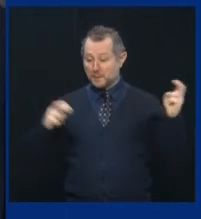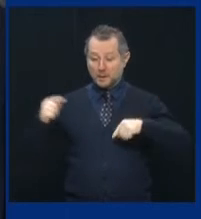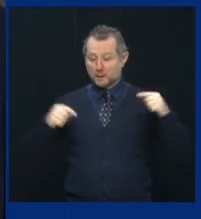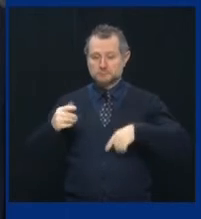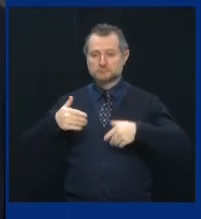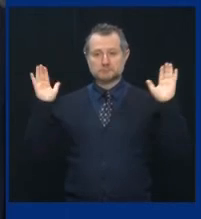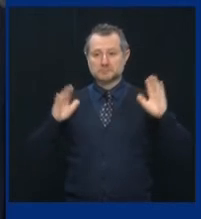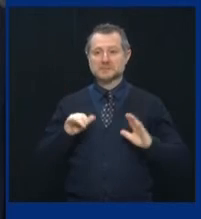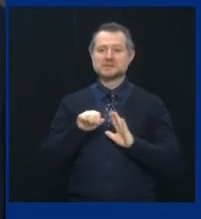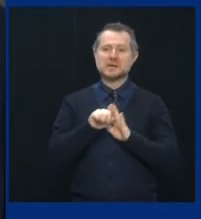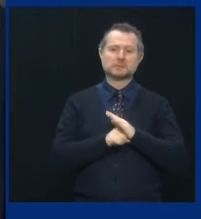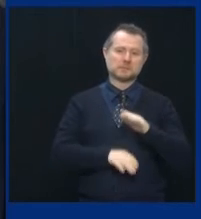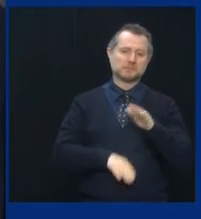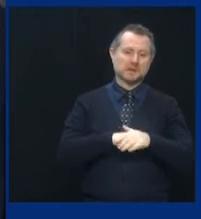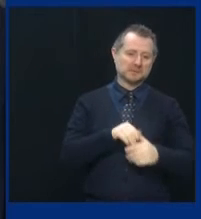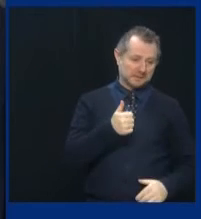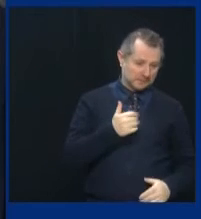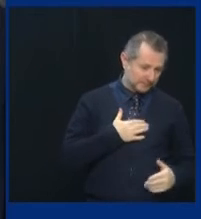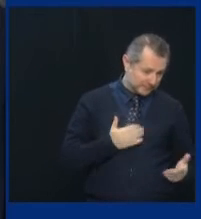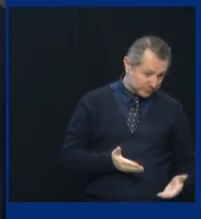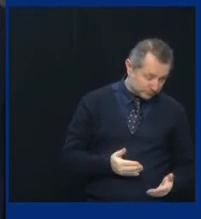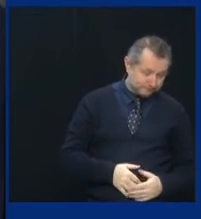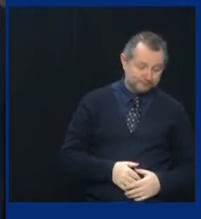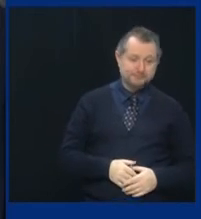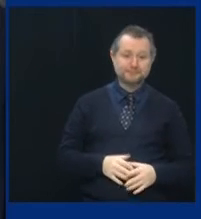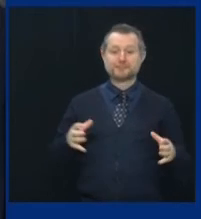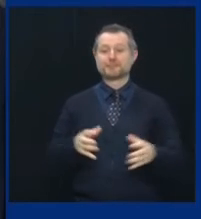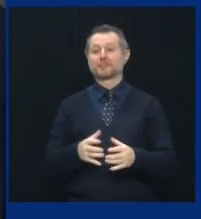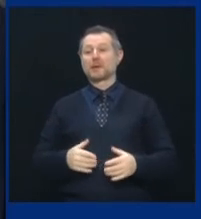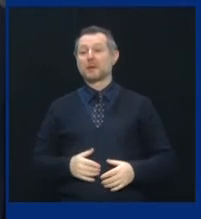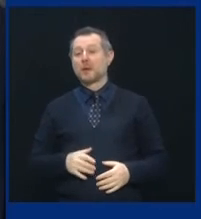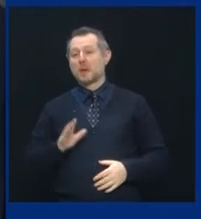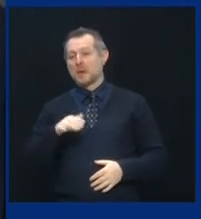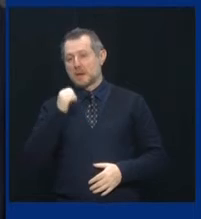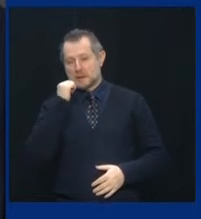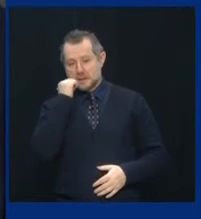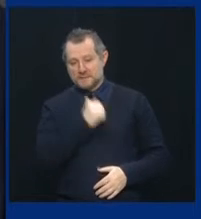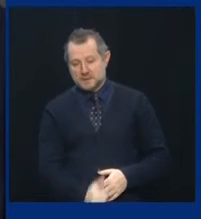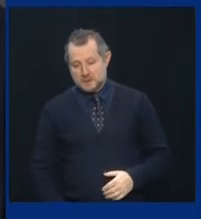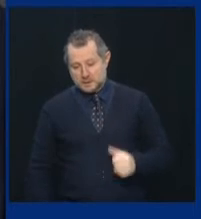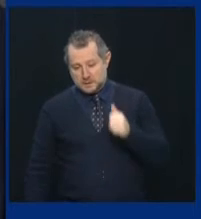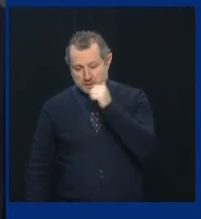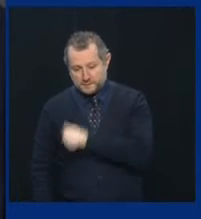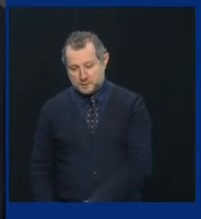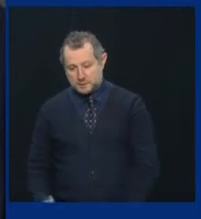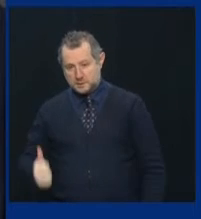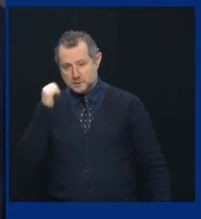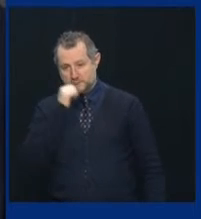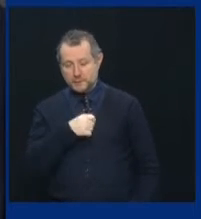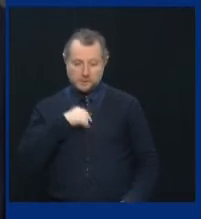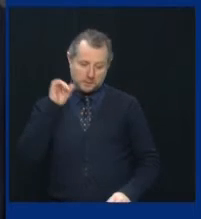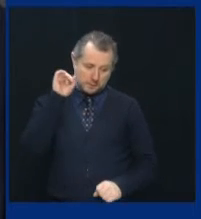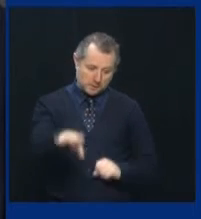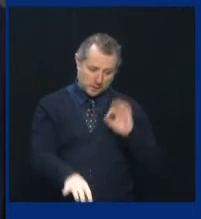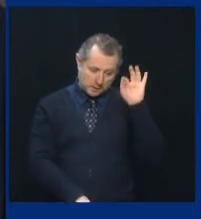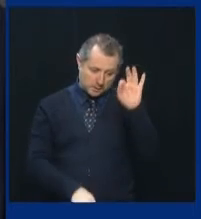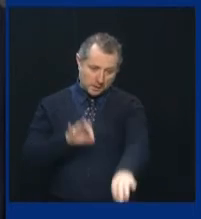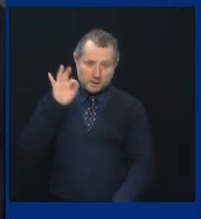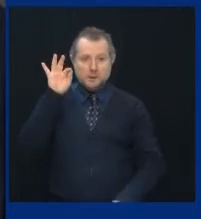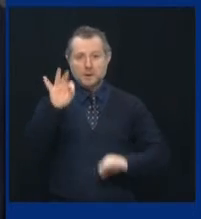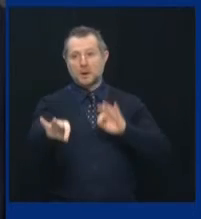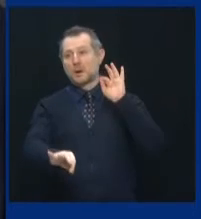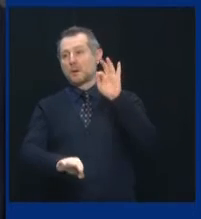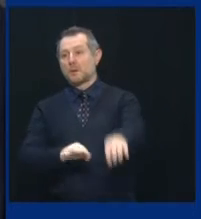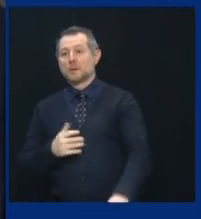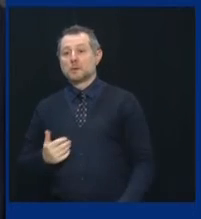than 10. I talk about it every time I'm here, John, but over about 75% of the spread is coming